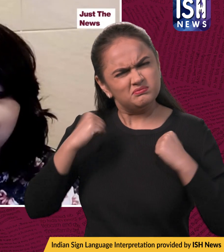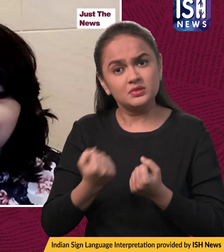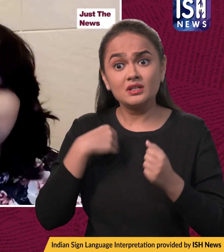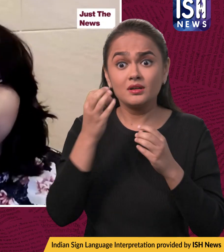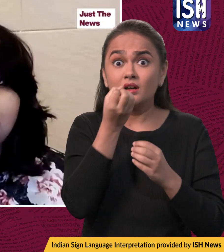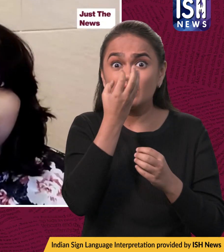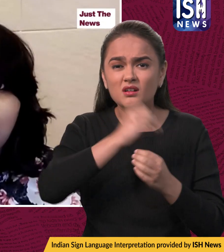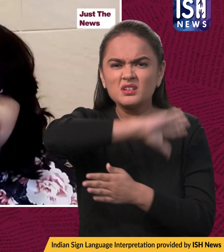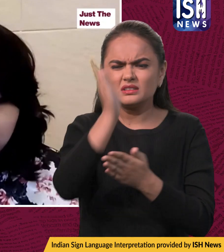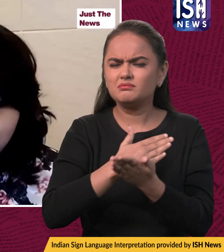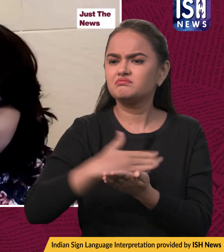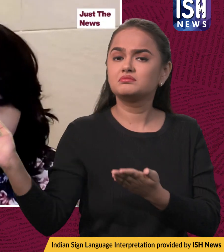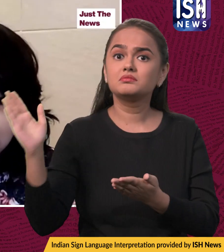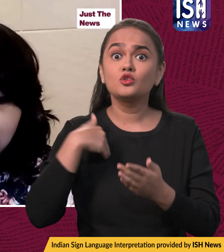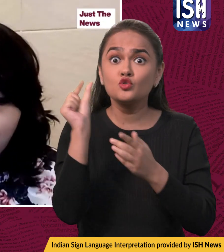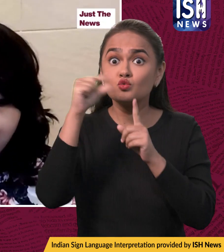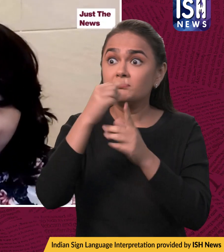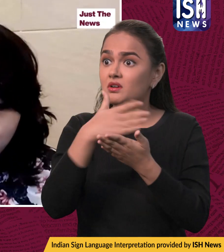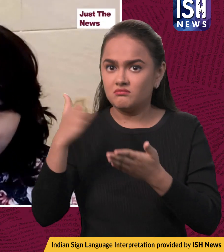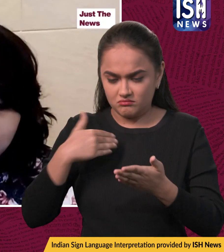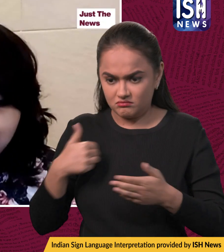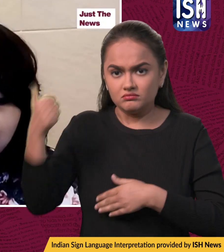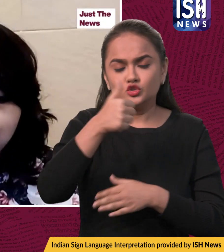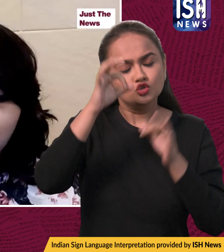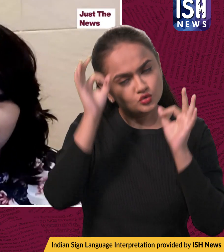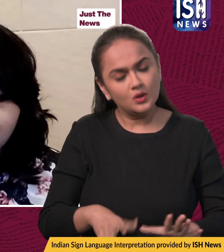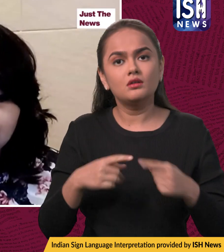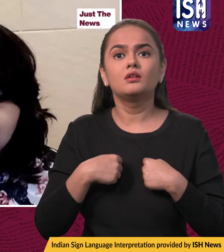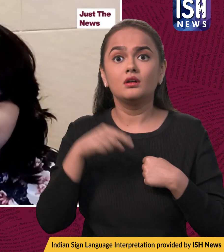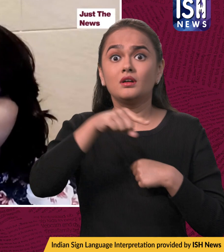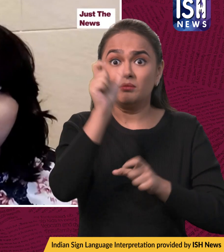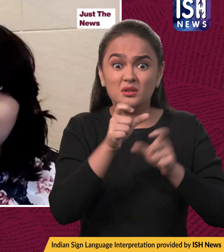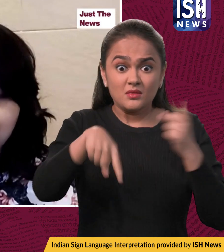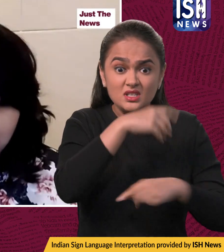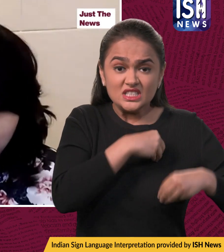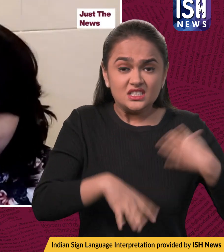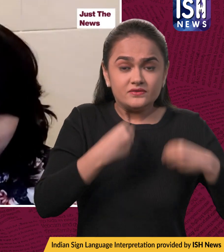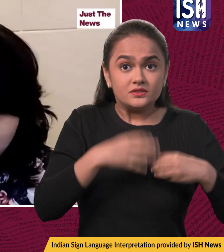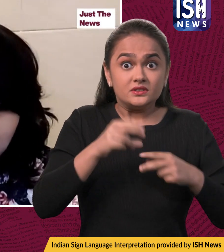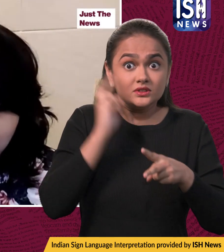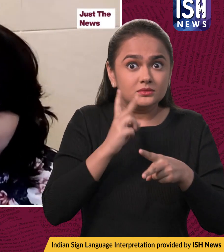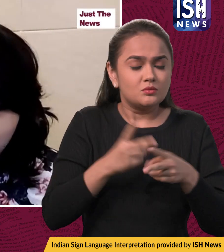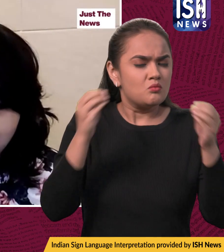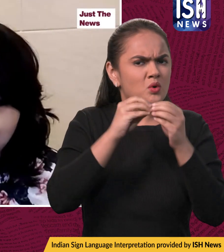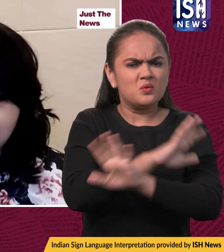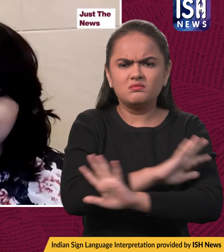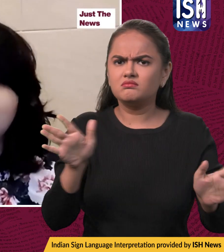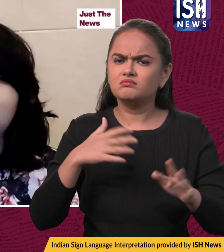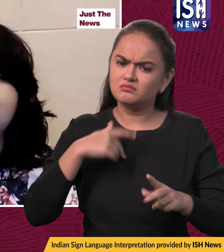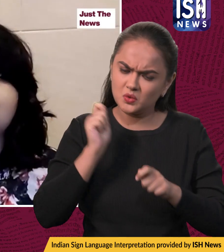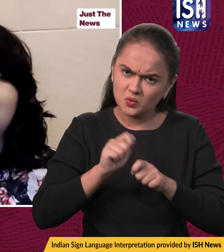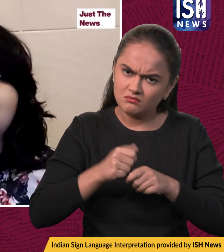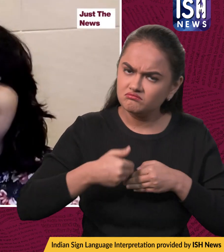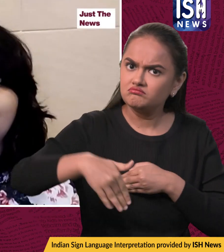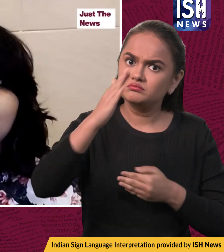pace. BJP will be wiped out of UP. People of the state won't be fooled, end quote. Now, today's